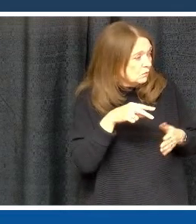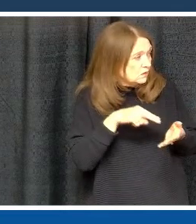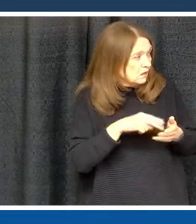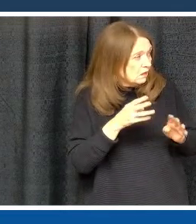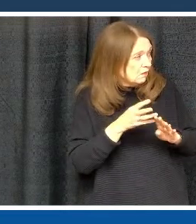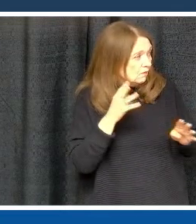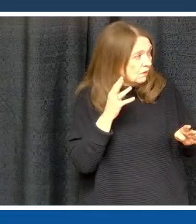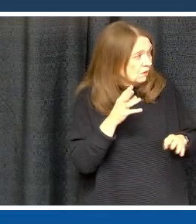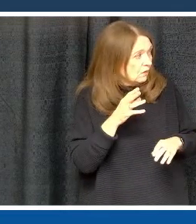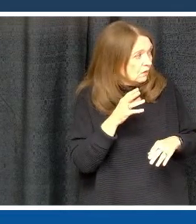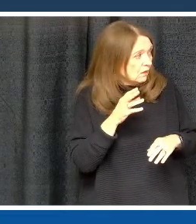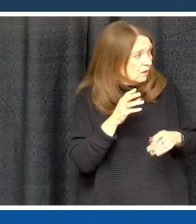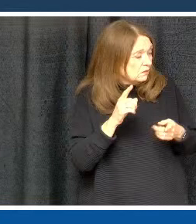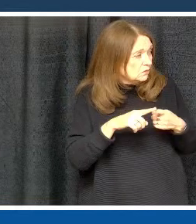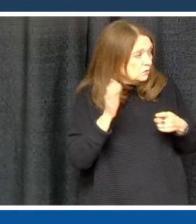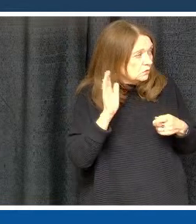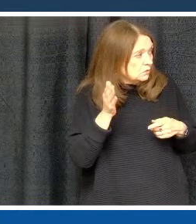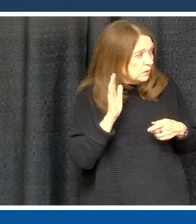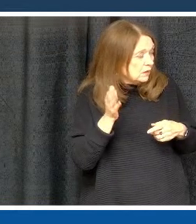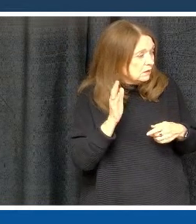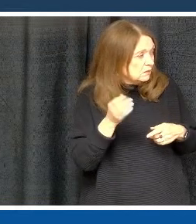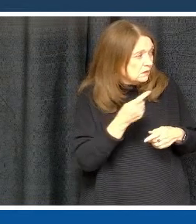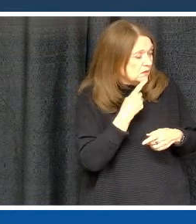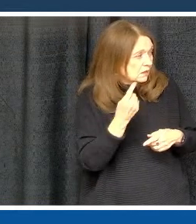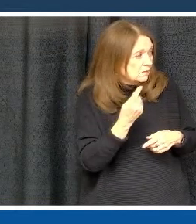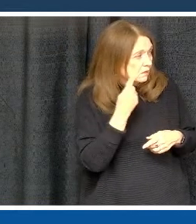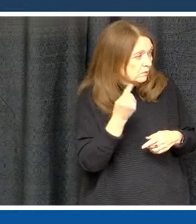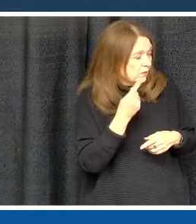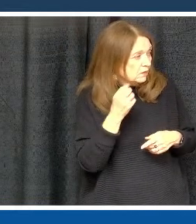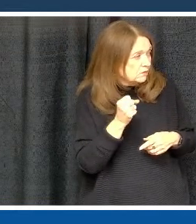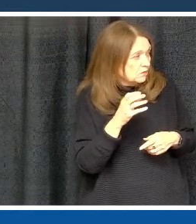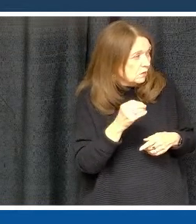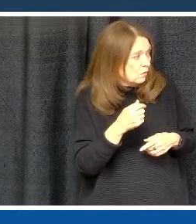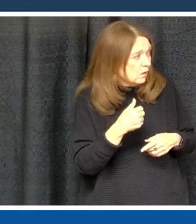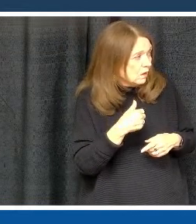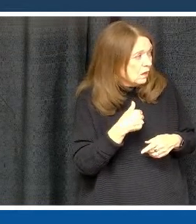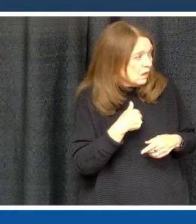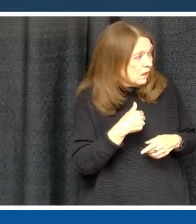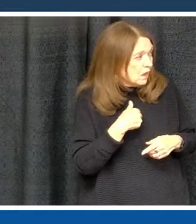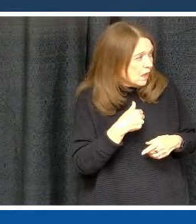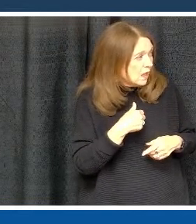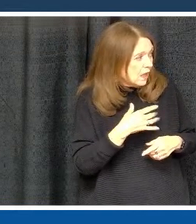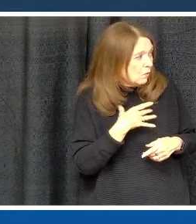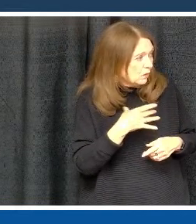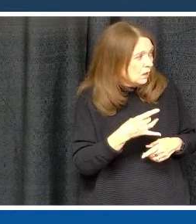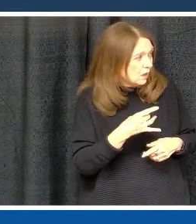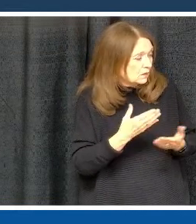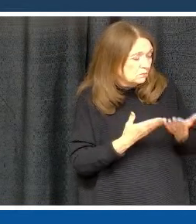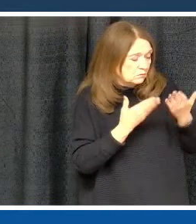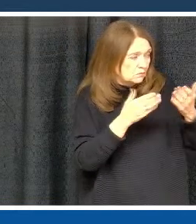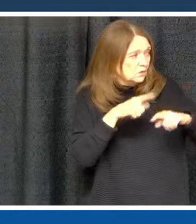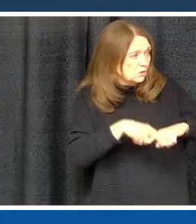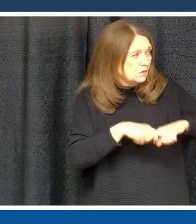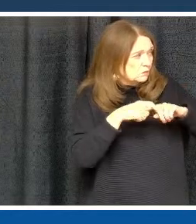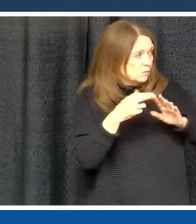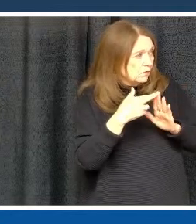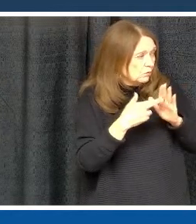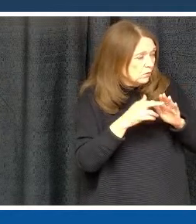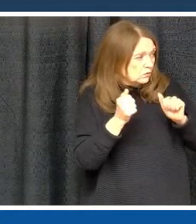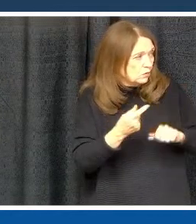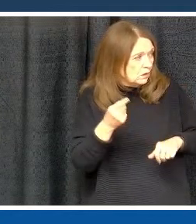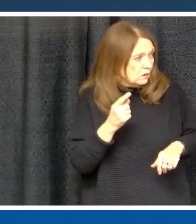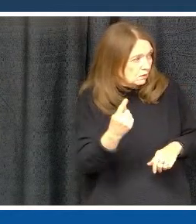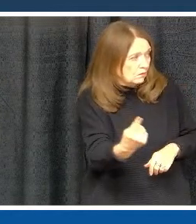there in line to say something. So I would move to suspend the rules so he can come